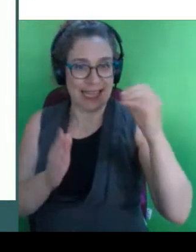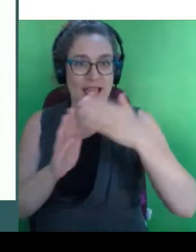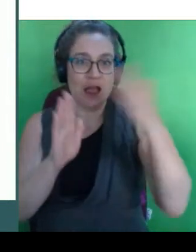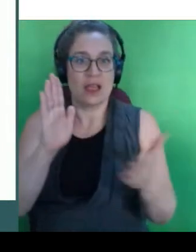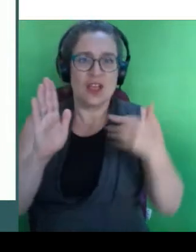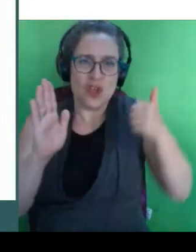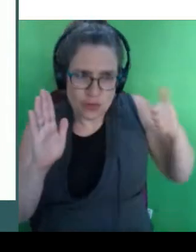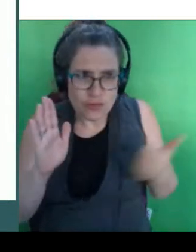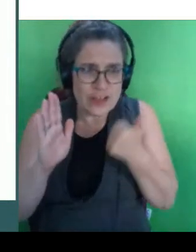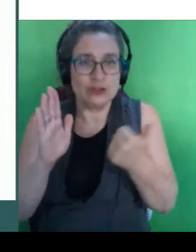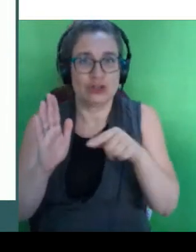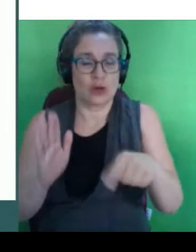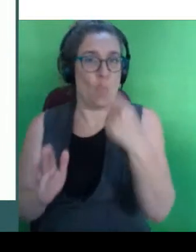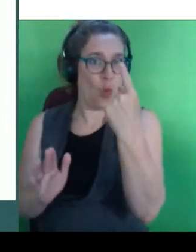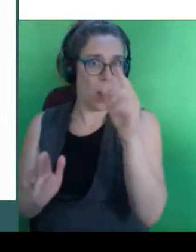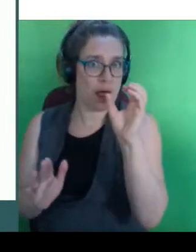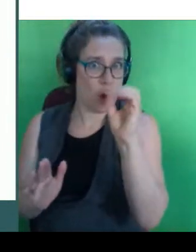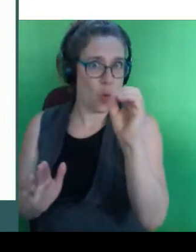p.m.